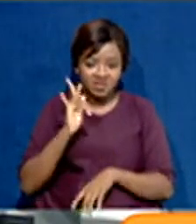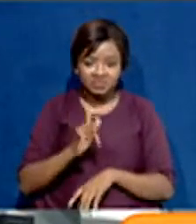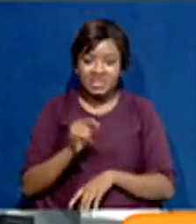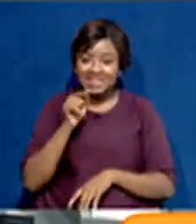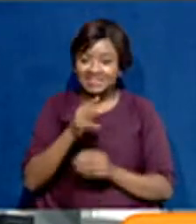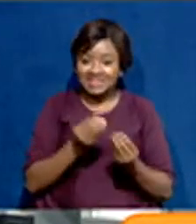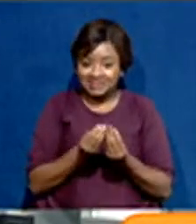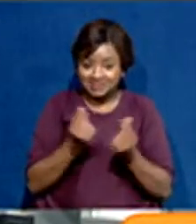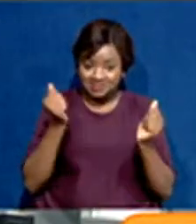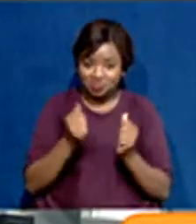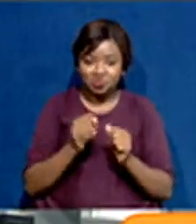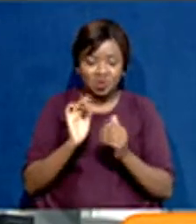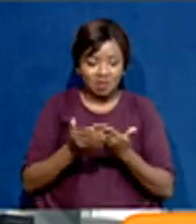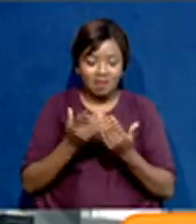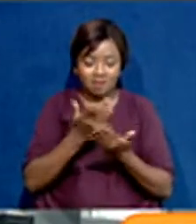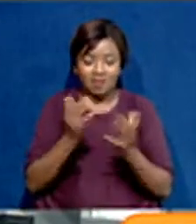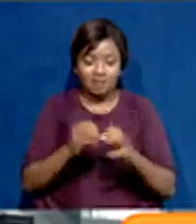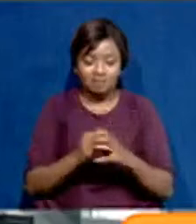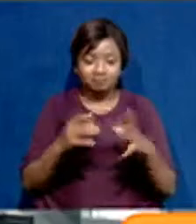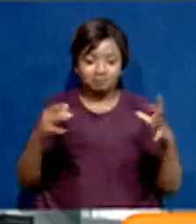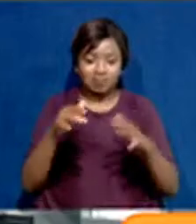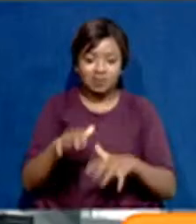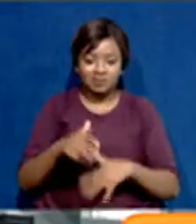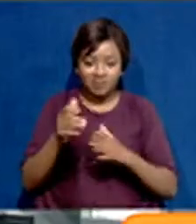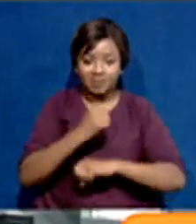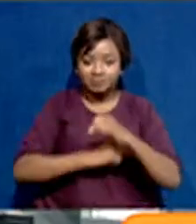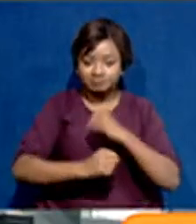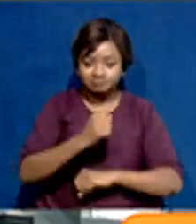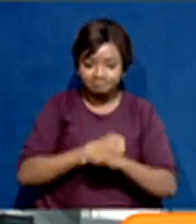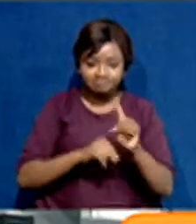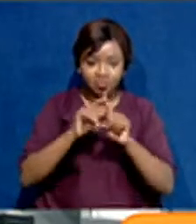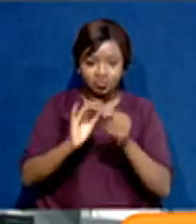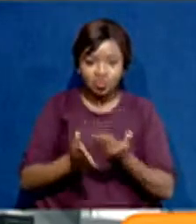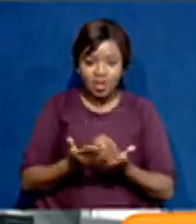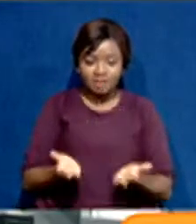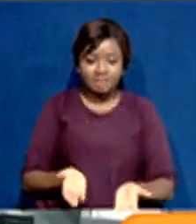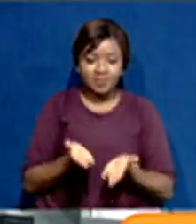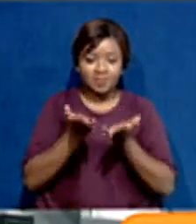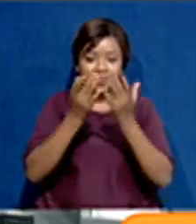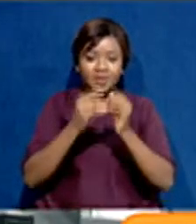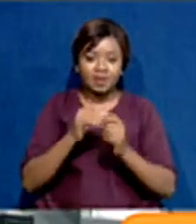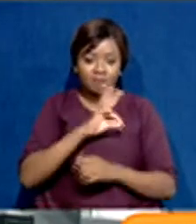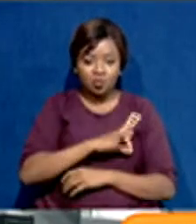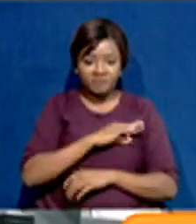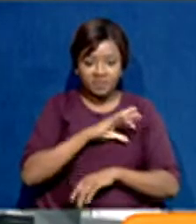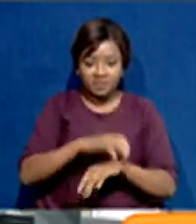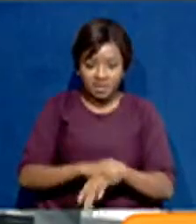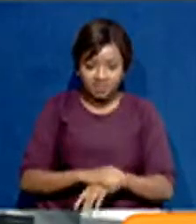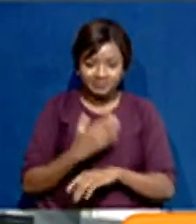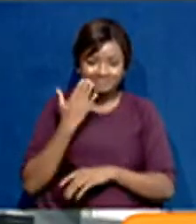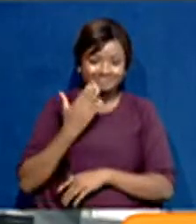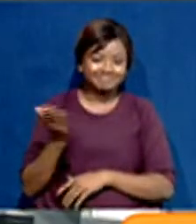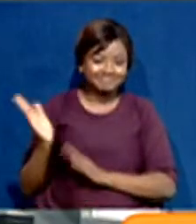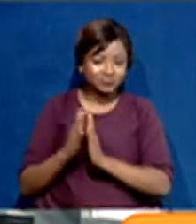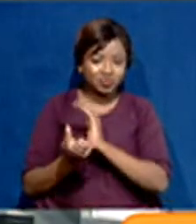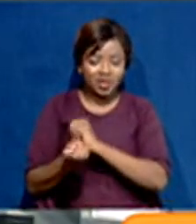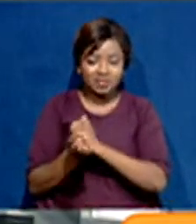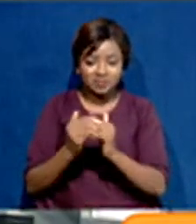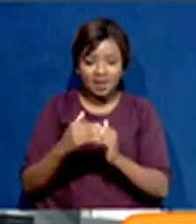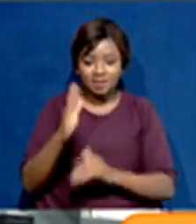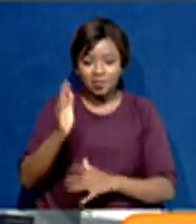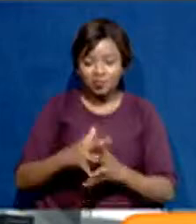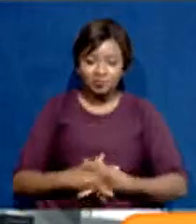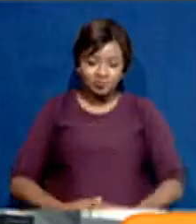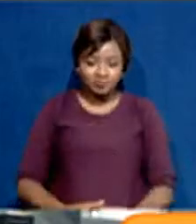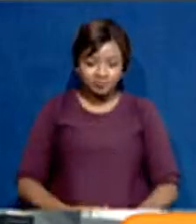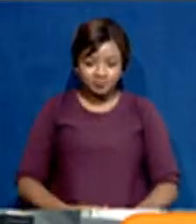have enabled them to expand their farming activities, even helped in improving income generation. Dennis Ocheno tells us more on this